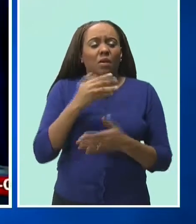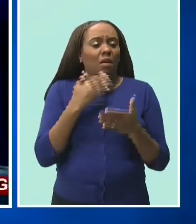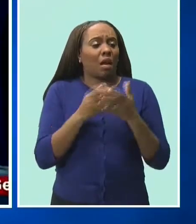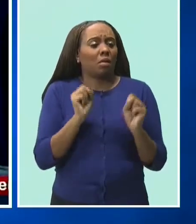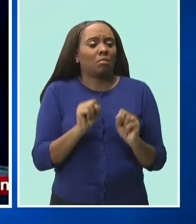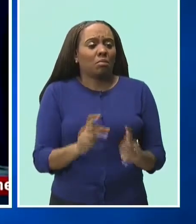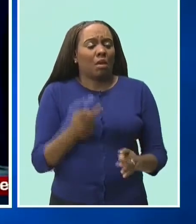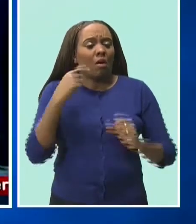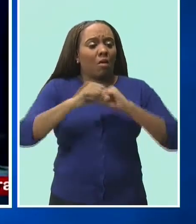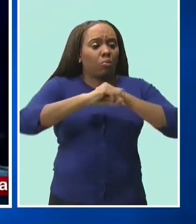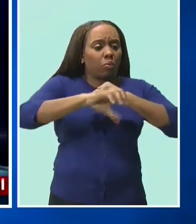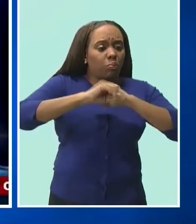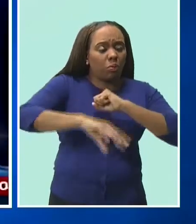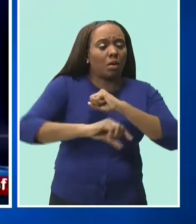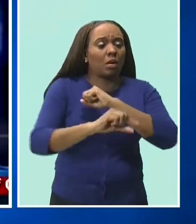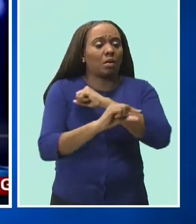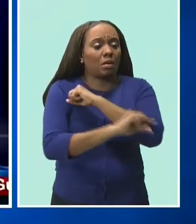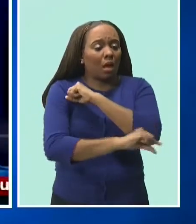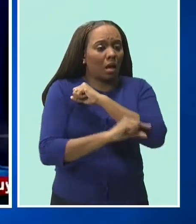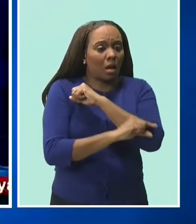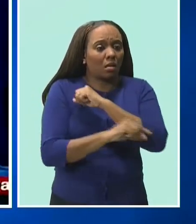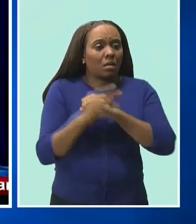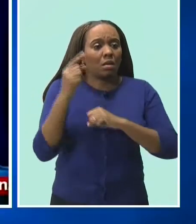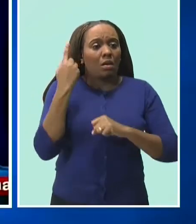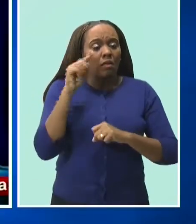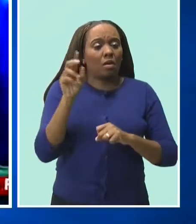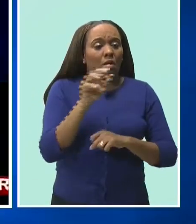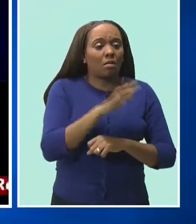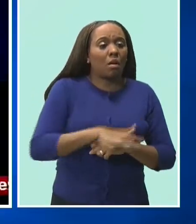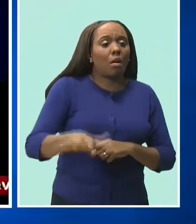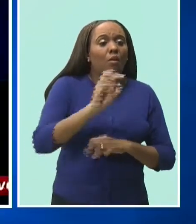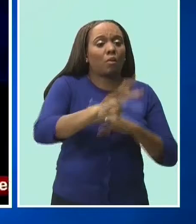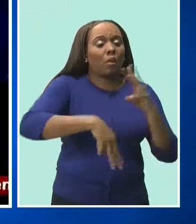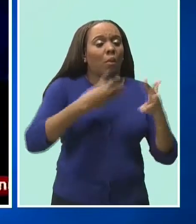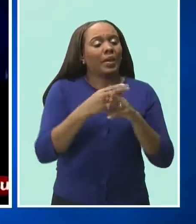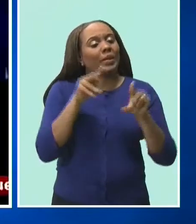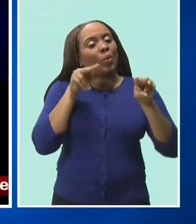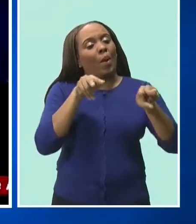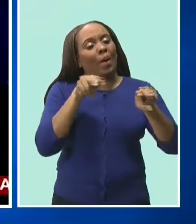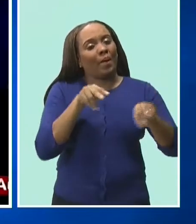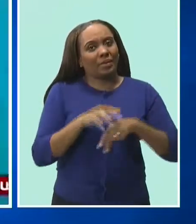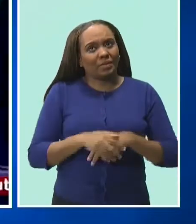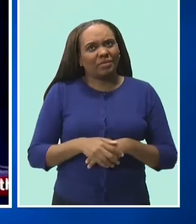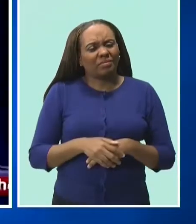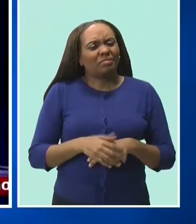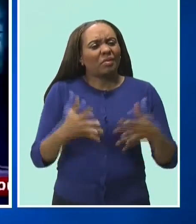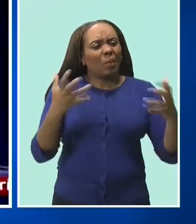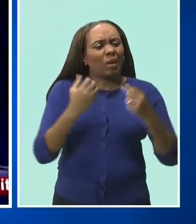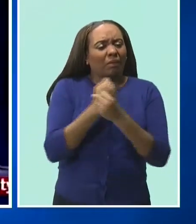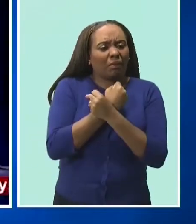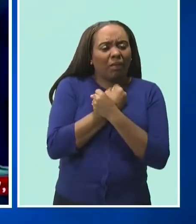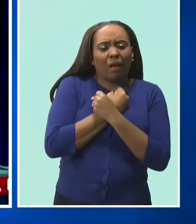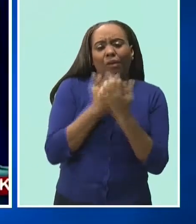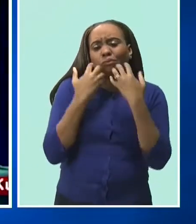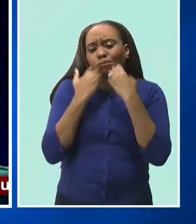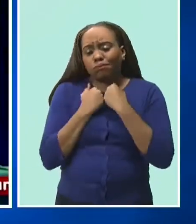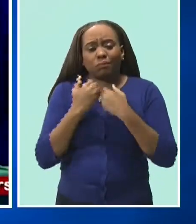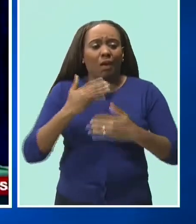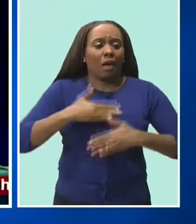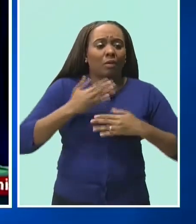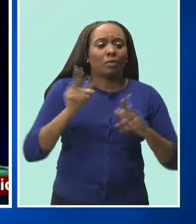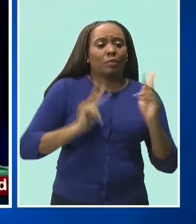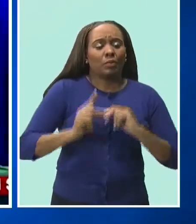opportunity to promote Guyana on a global scale. She noted that the idea was to bring love and happiness to those stuck at